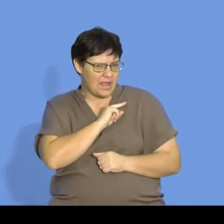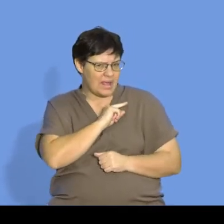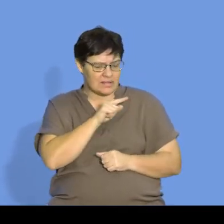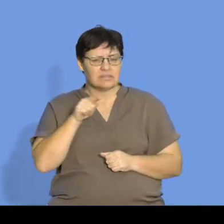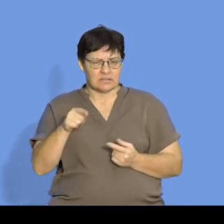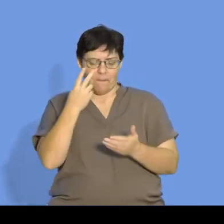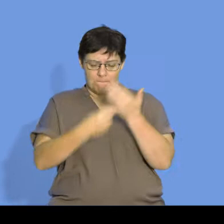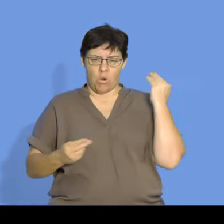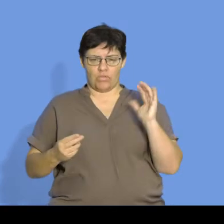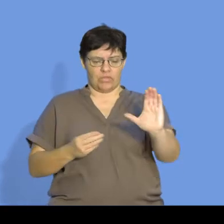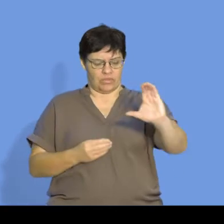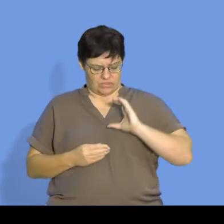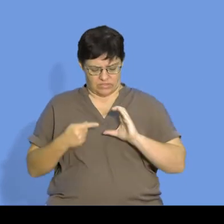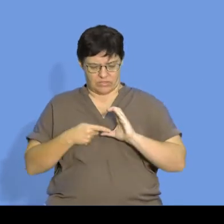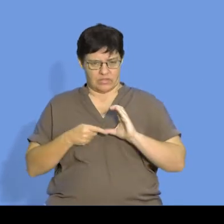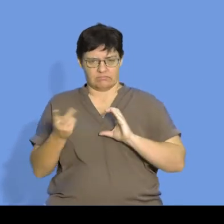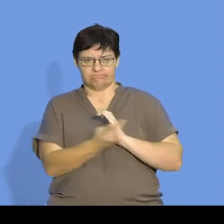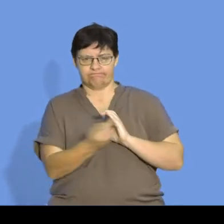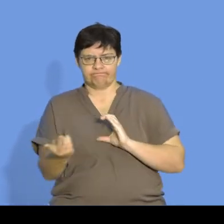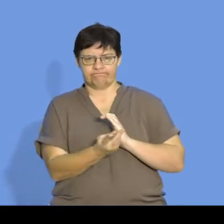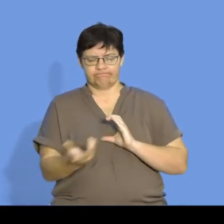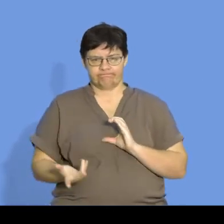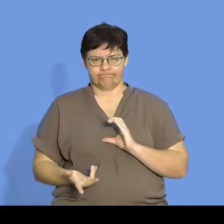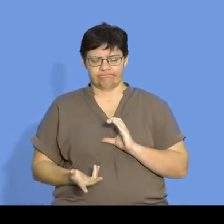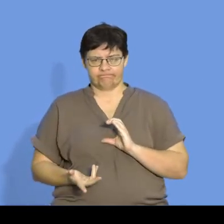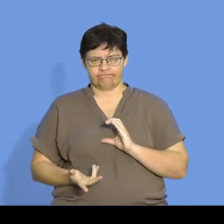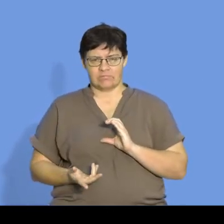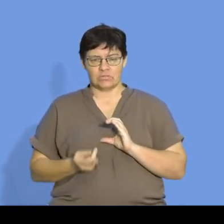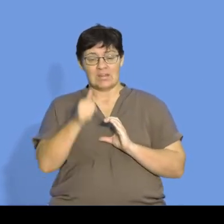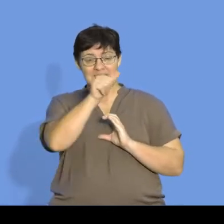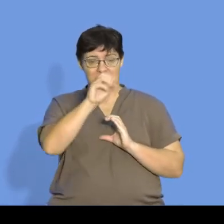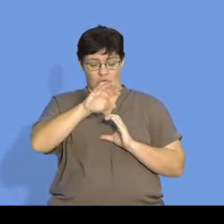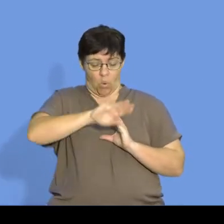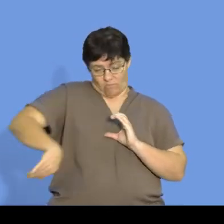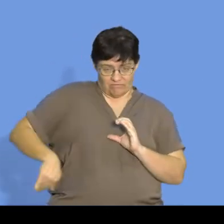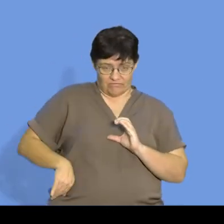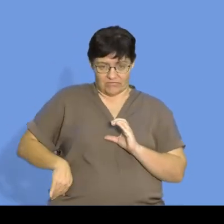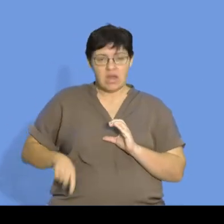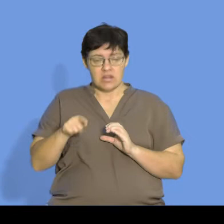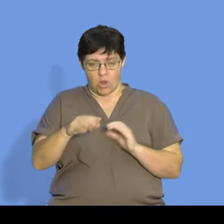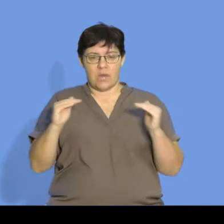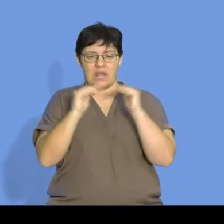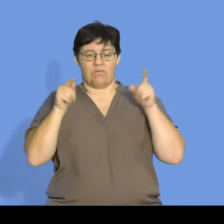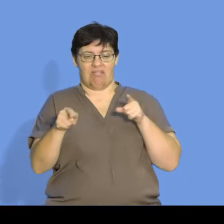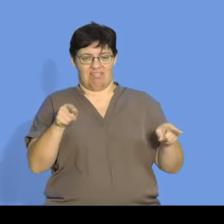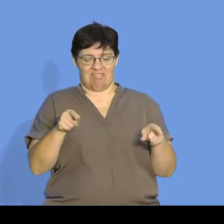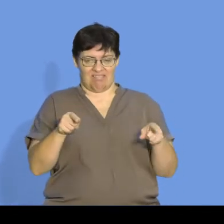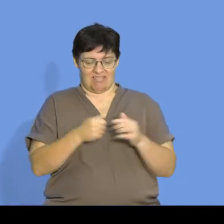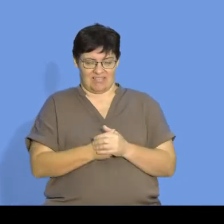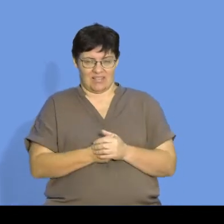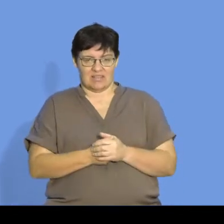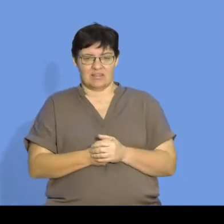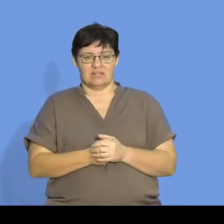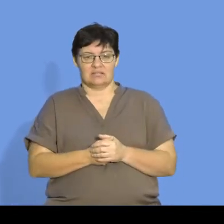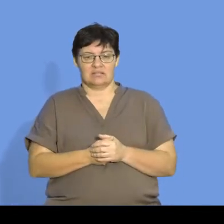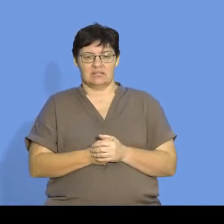the 600, because they gave you the salary of both the managers, right? So remove the 600, you now have made them